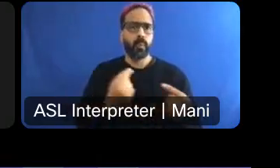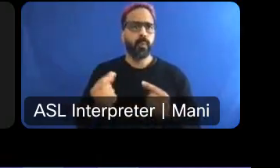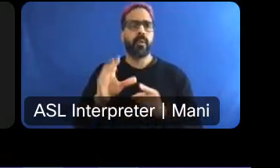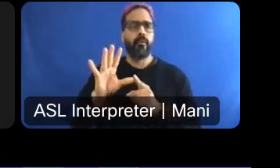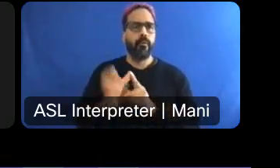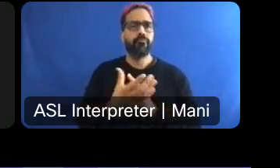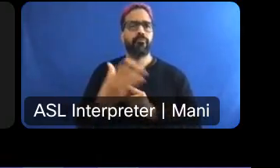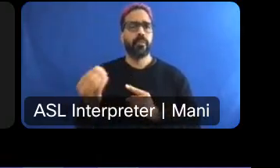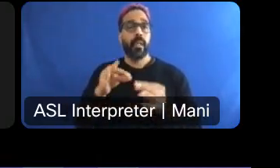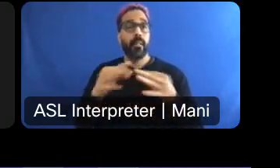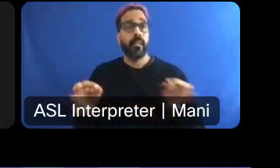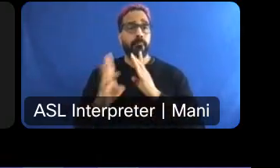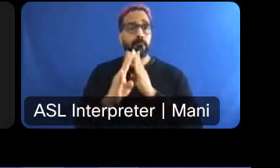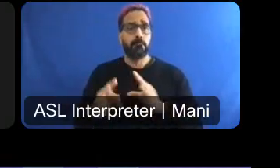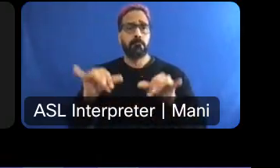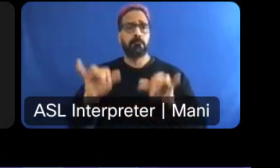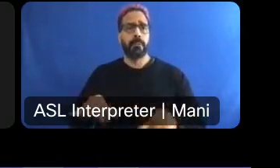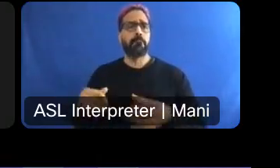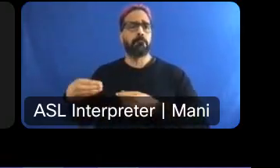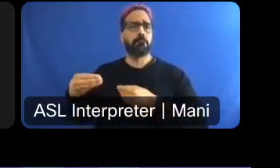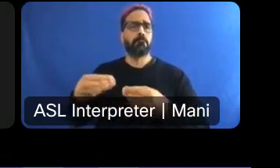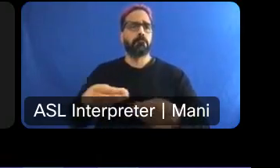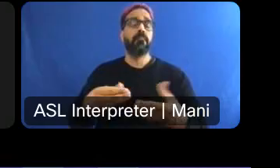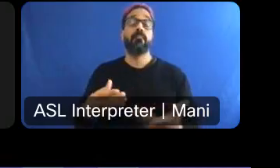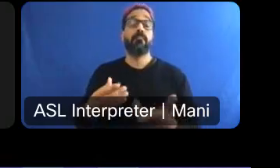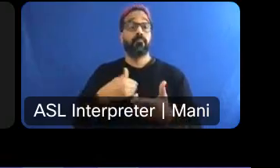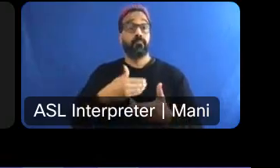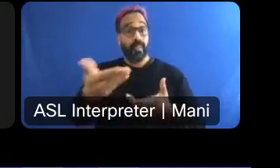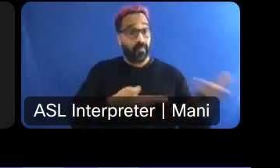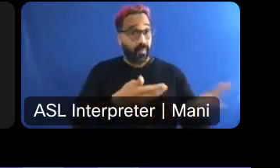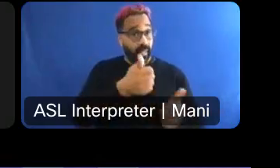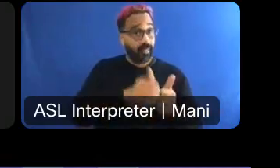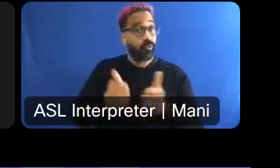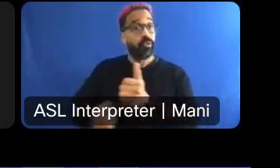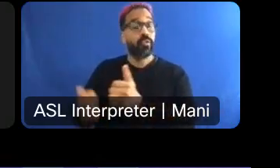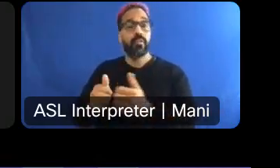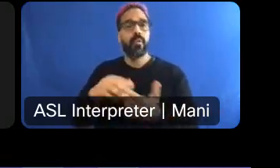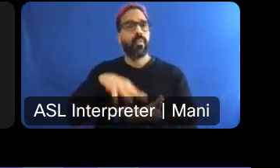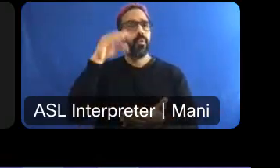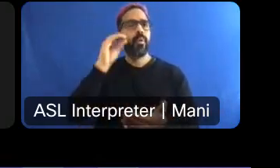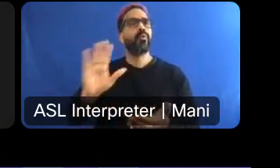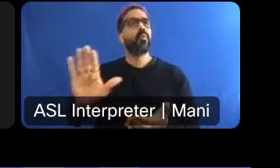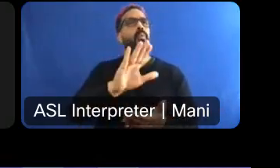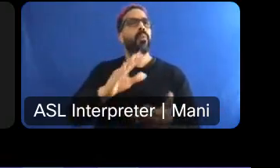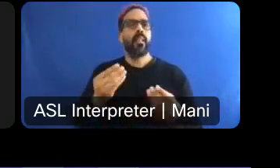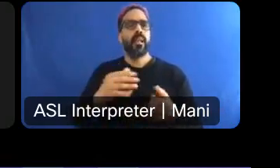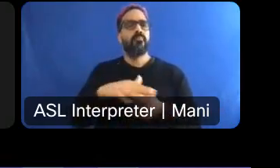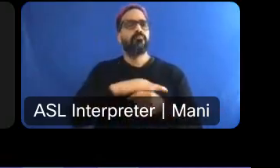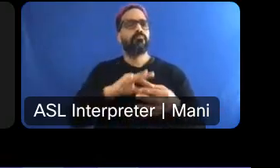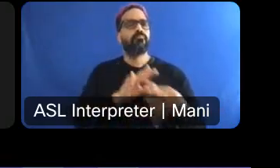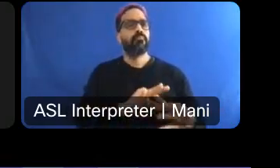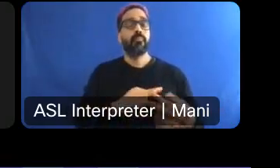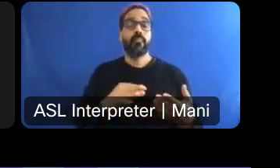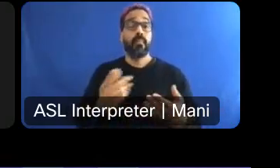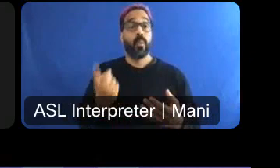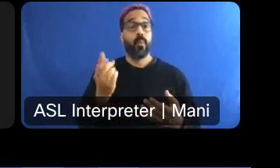languages. I invite each person to learn about the land you're connected to And one resources to do that is to use